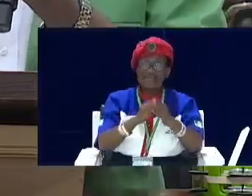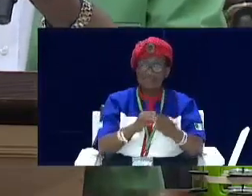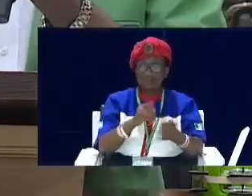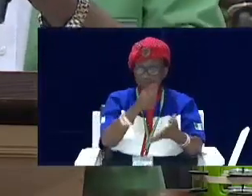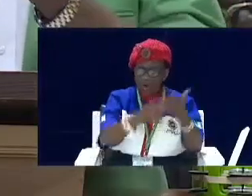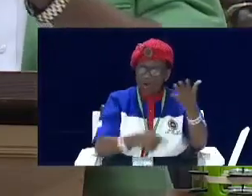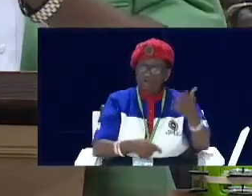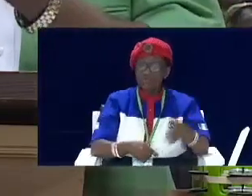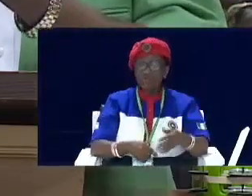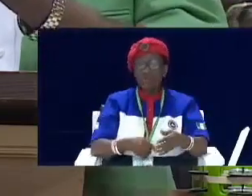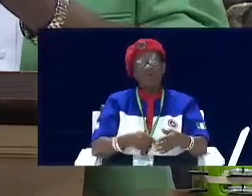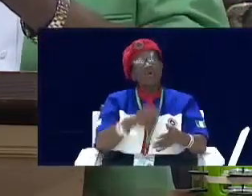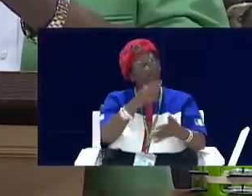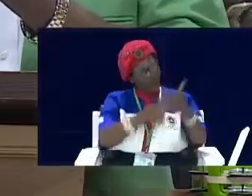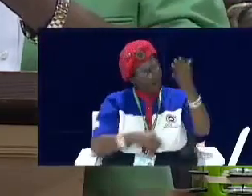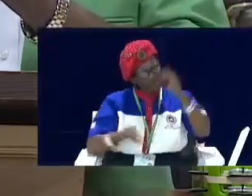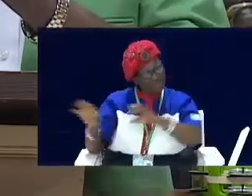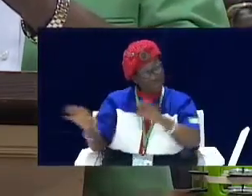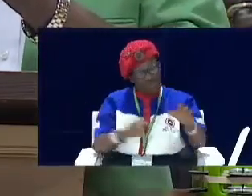you want? I